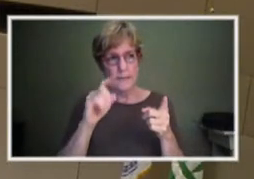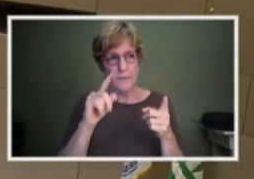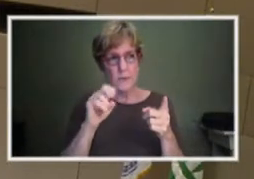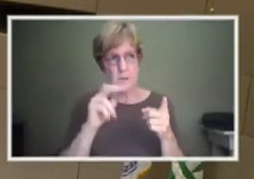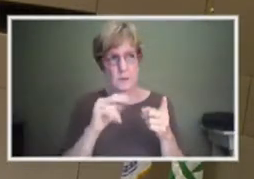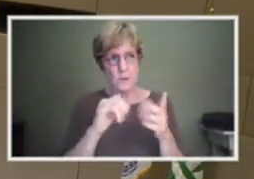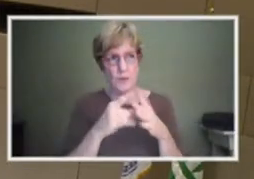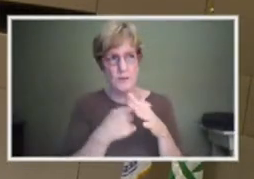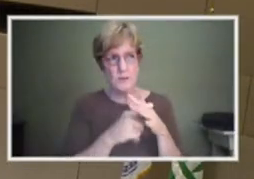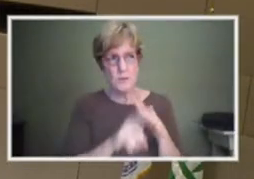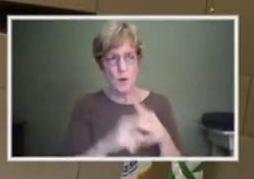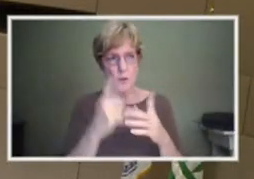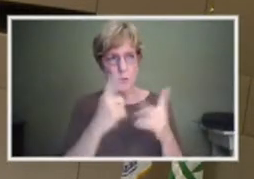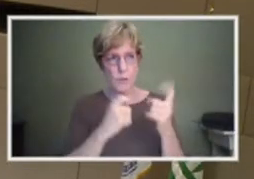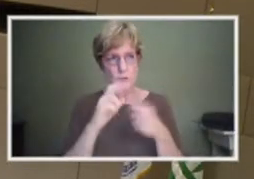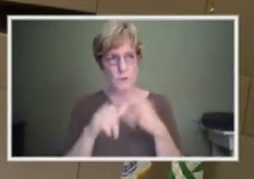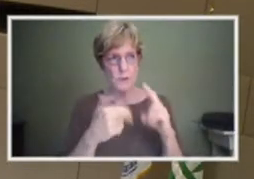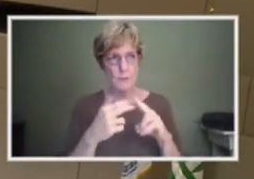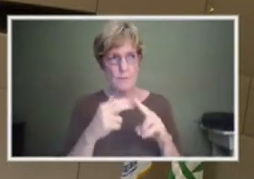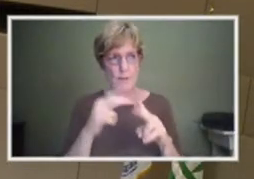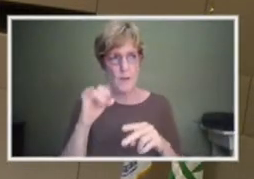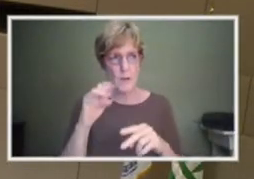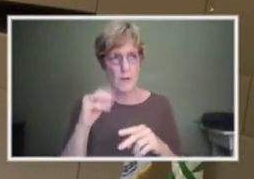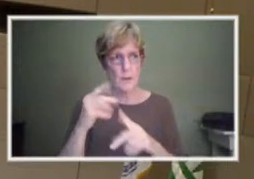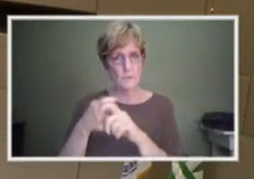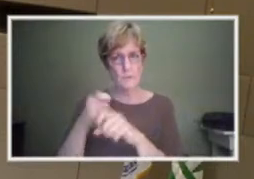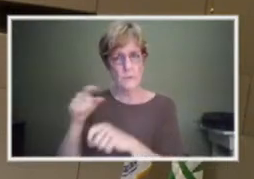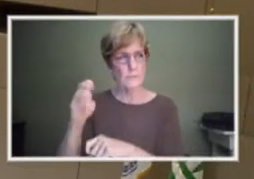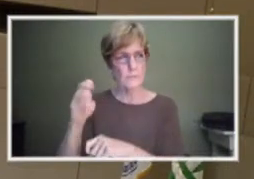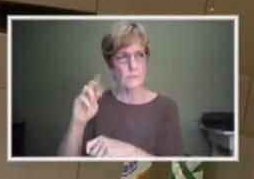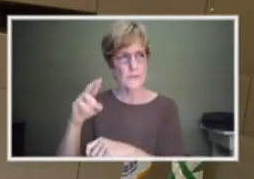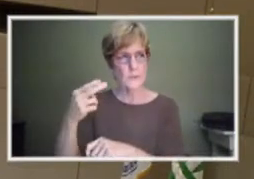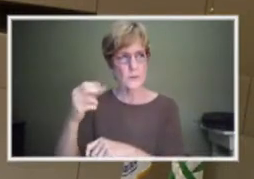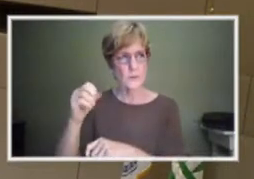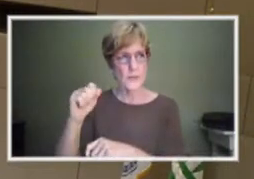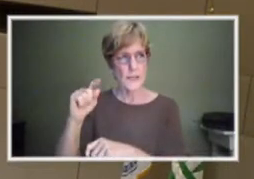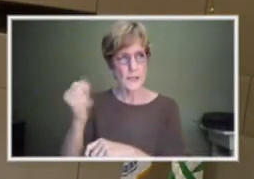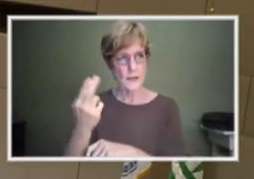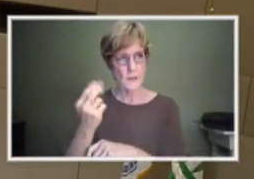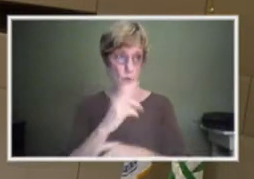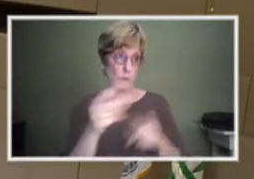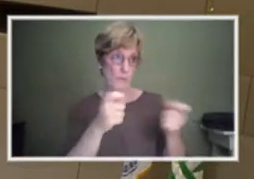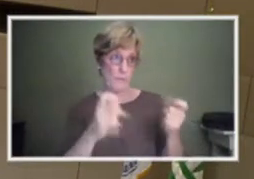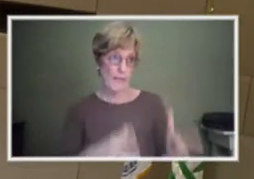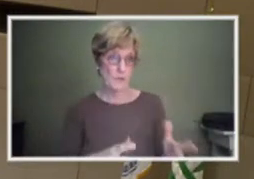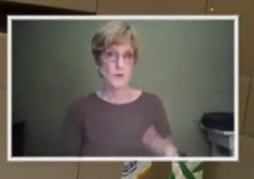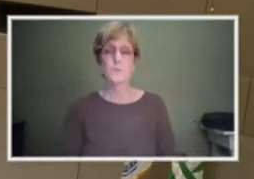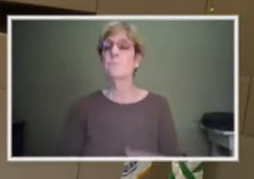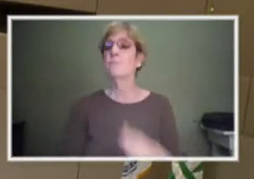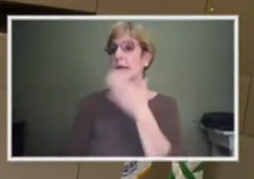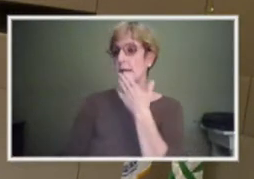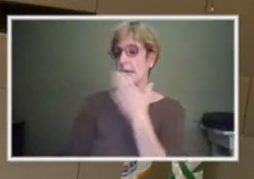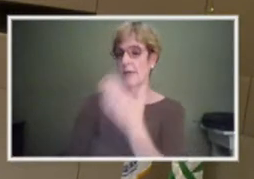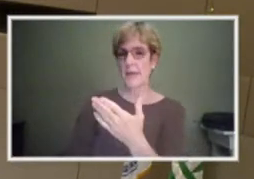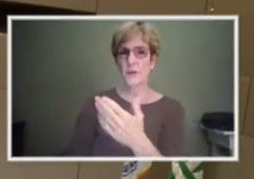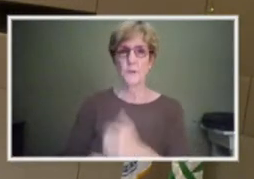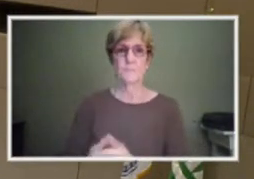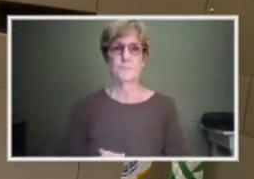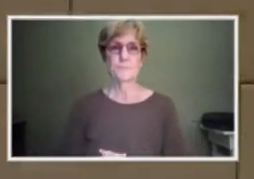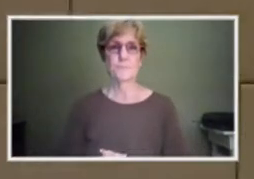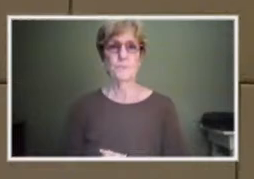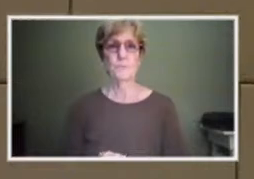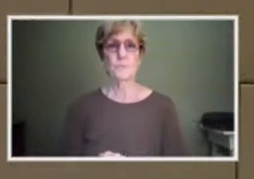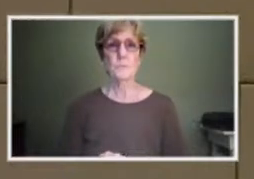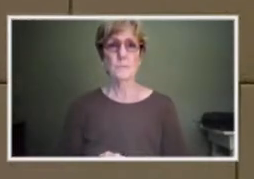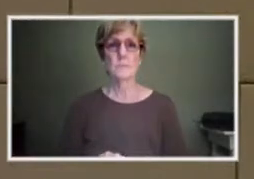questions regarding the item for Mr. Heath or the manager? Thank you, Madam Mayor. I had some